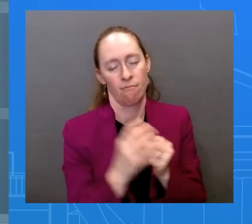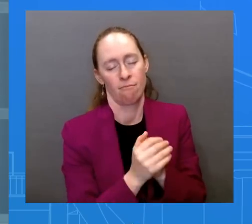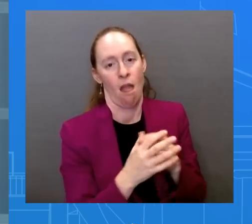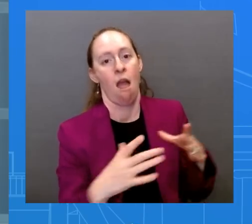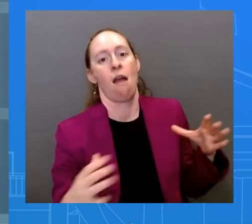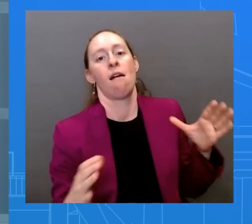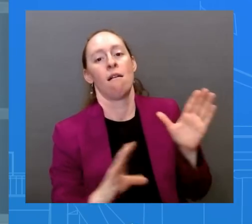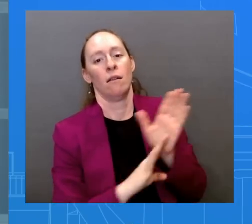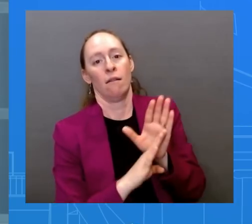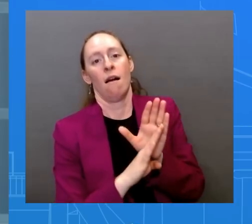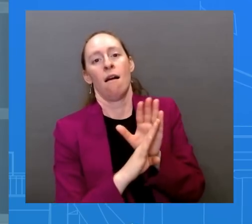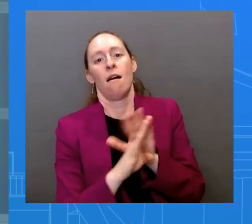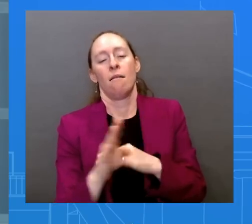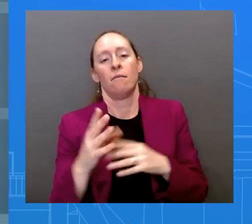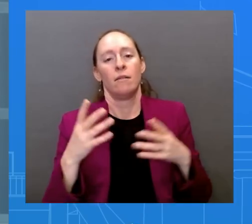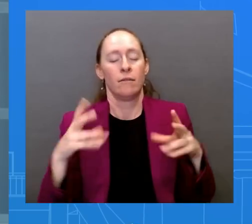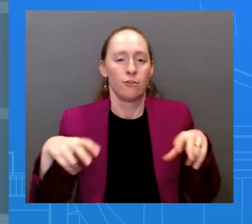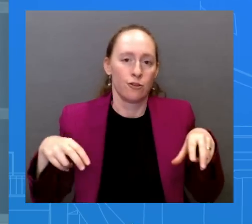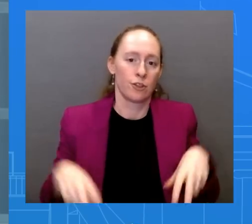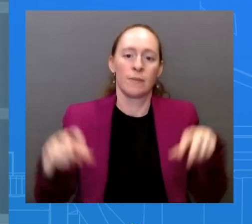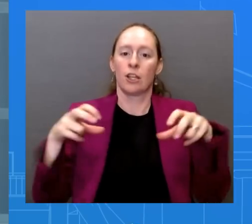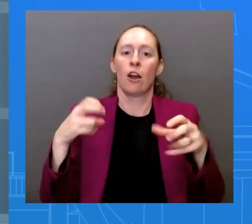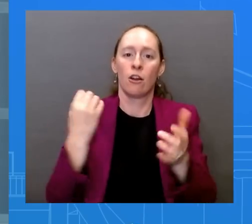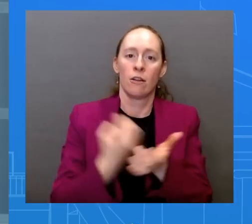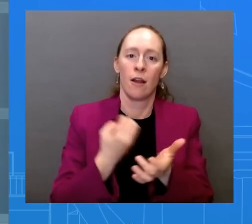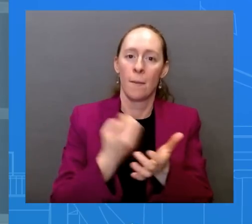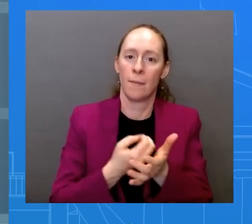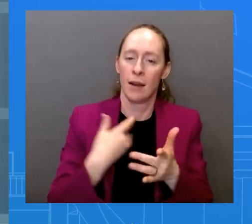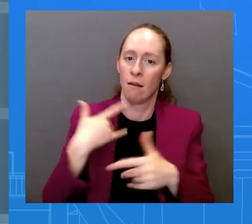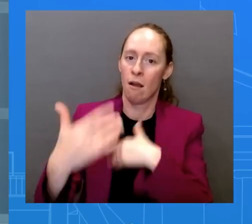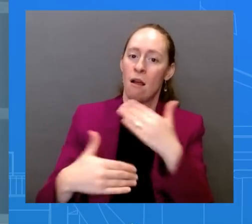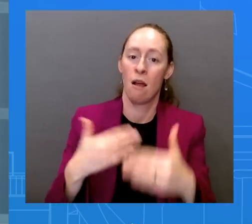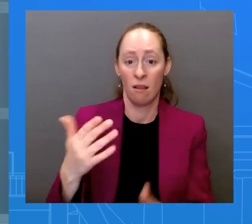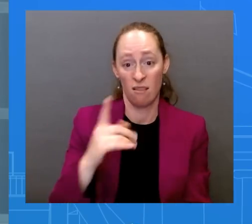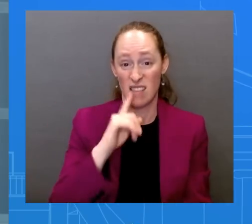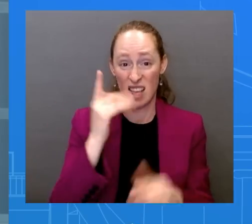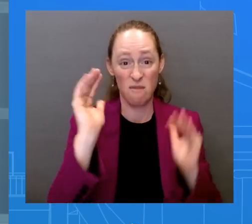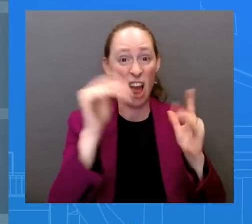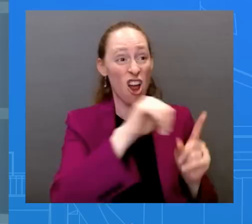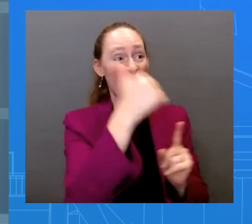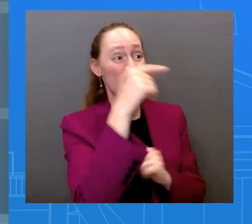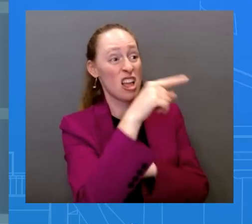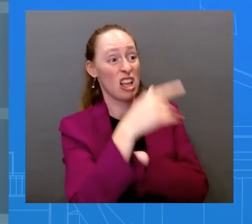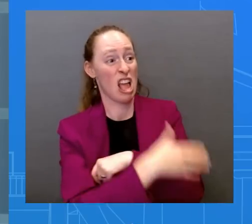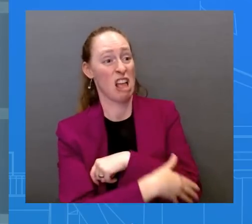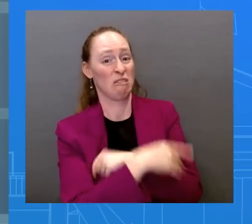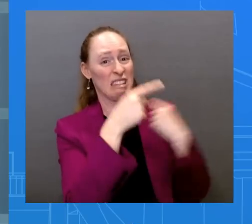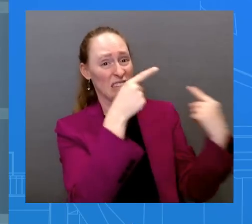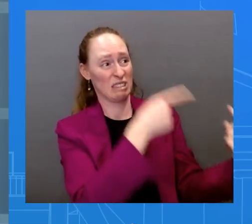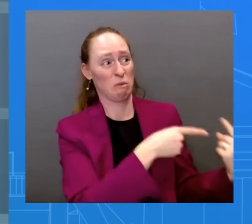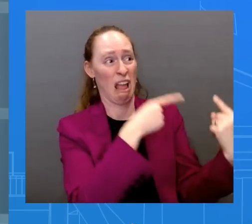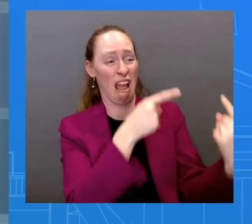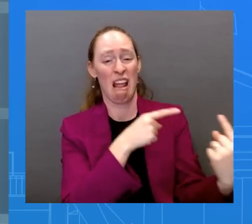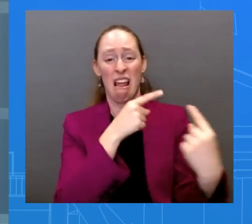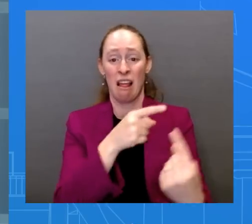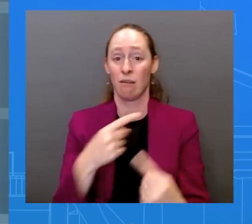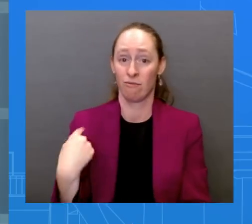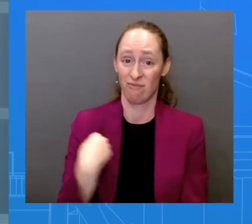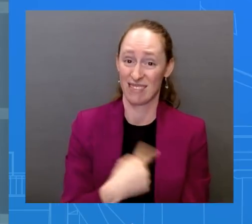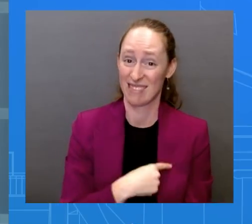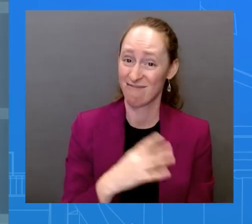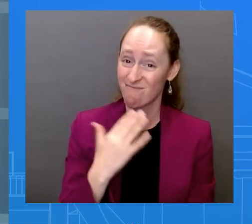were facing better than most other economic major economies. Remember, we are all dealing with global